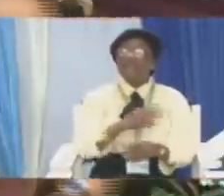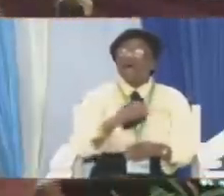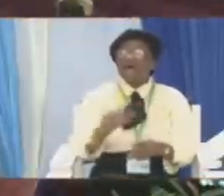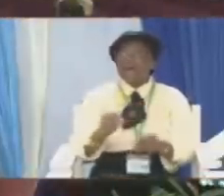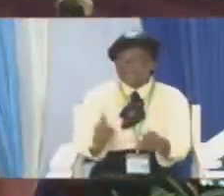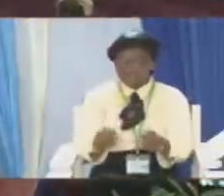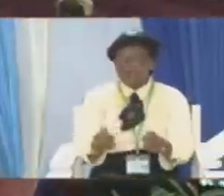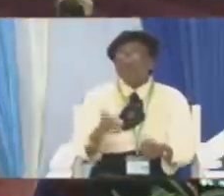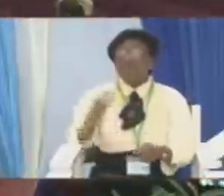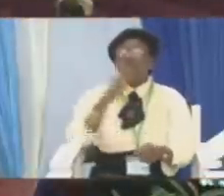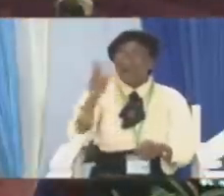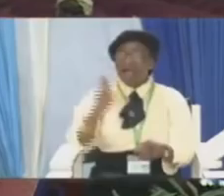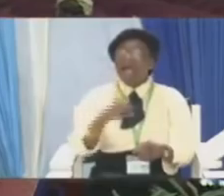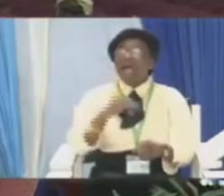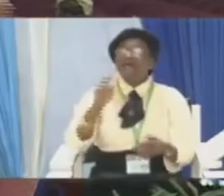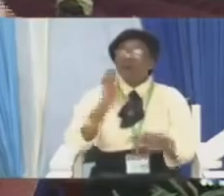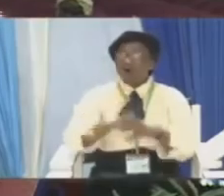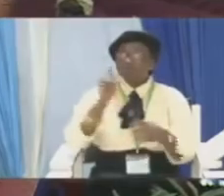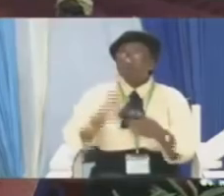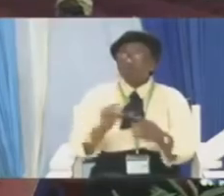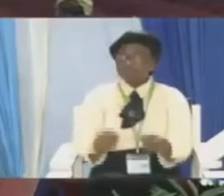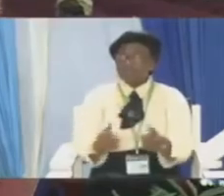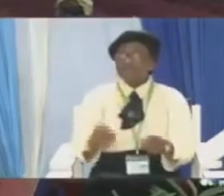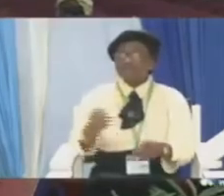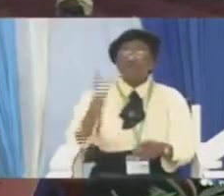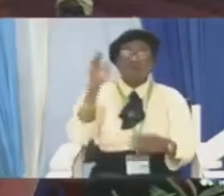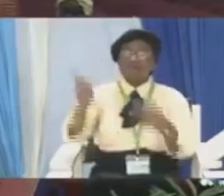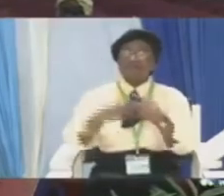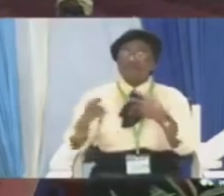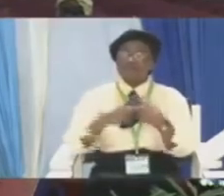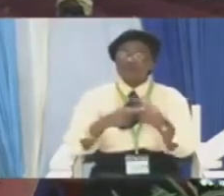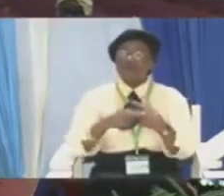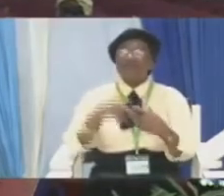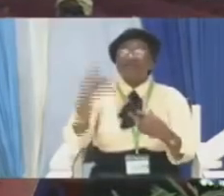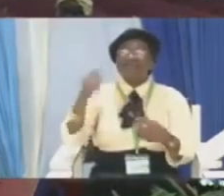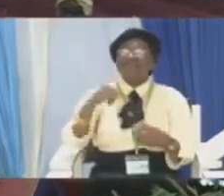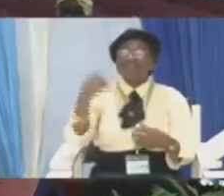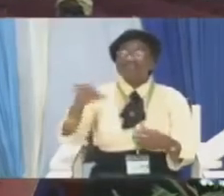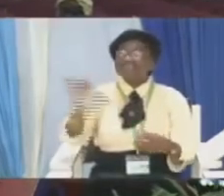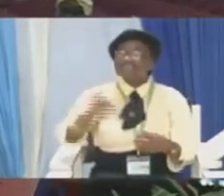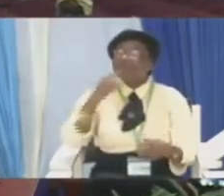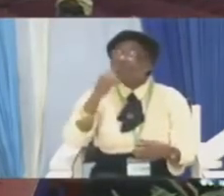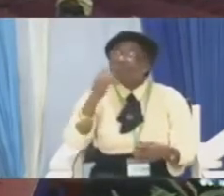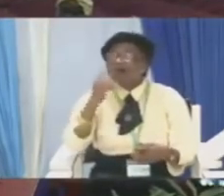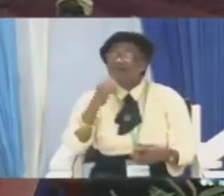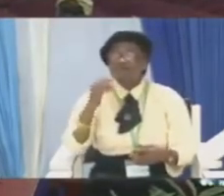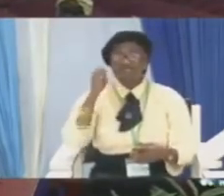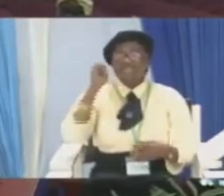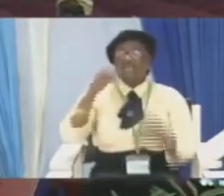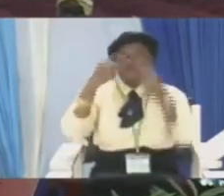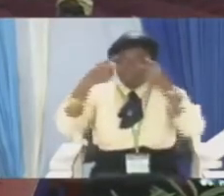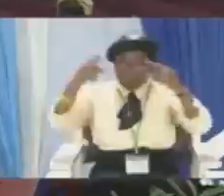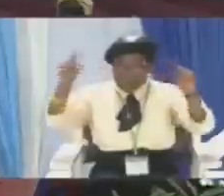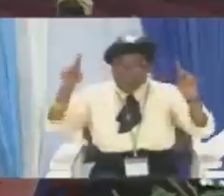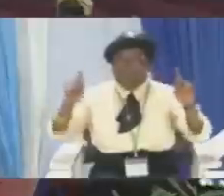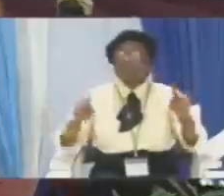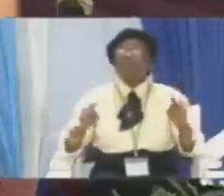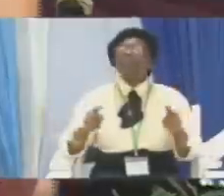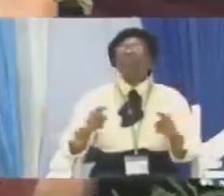thou shalt return. The same mouth God used to pronounce blessing upon him was the same mouth he used to pronounce curses upon him.